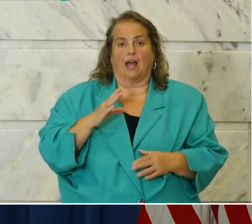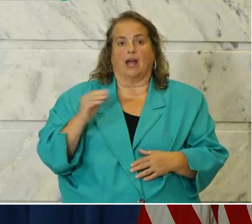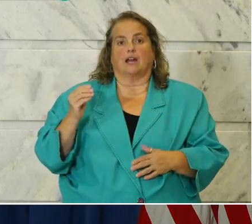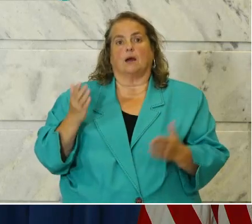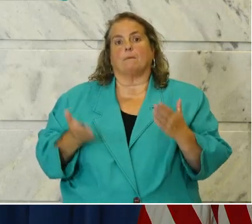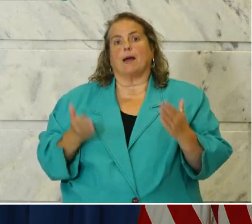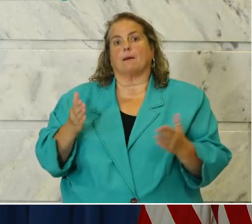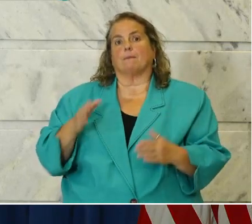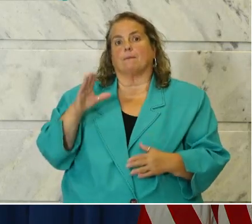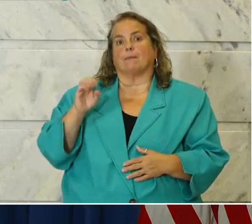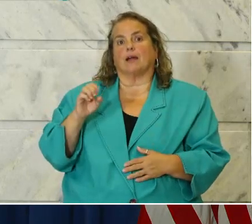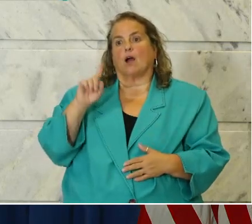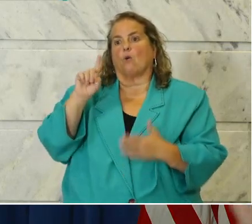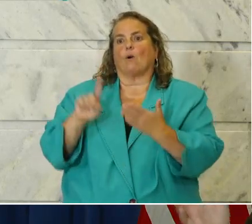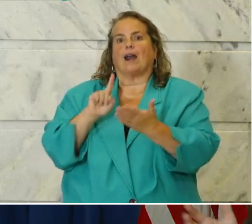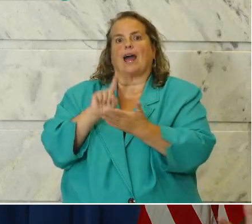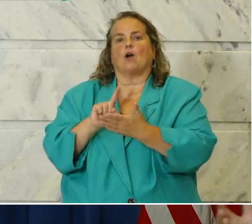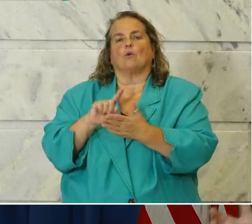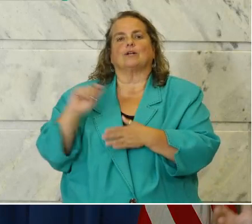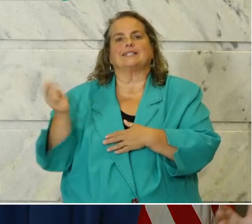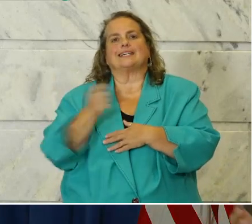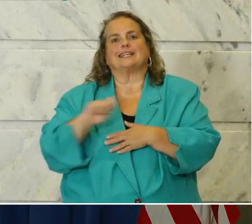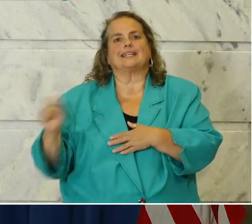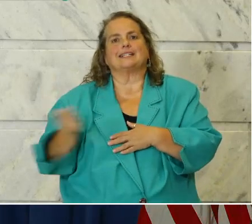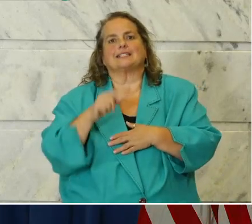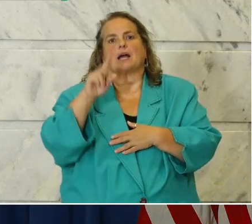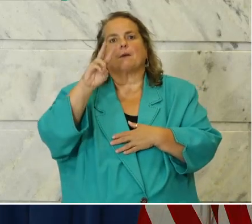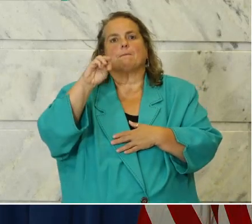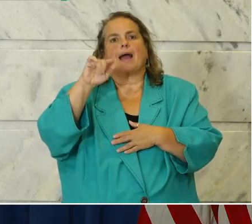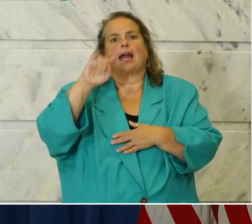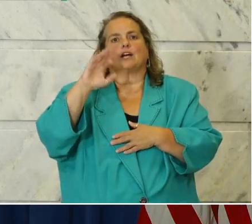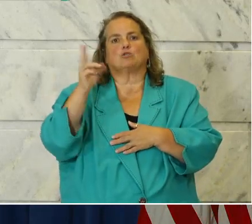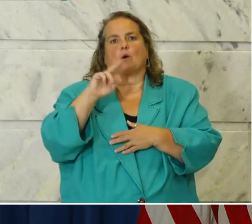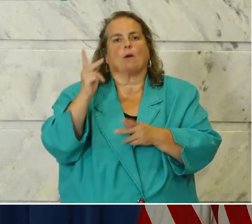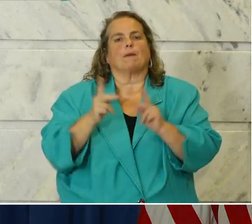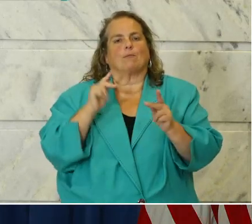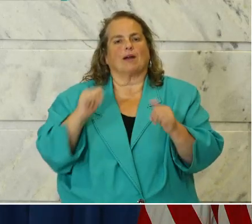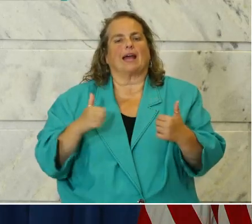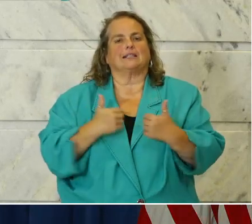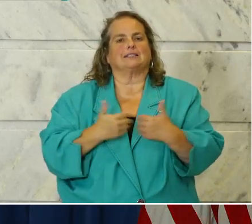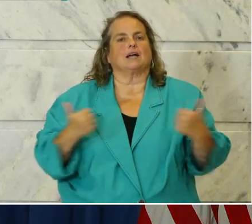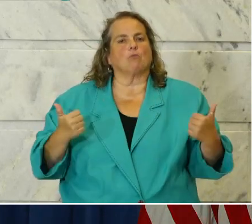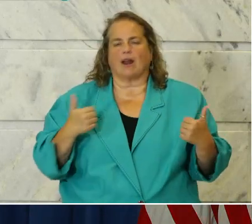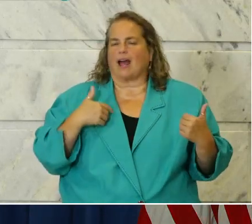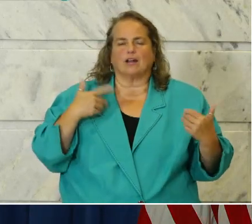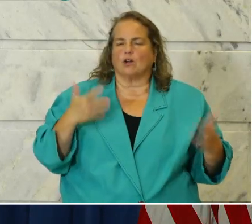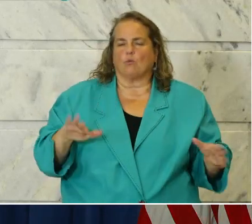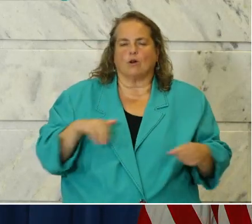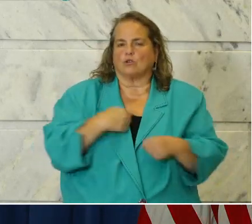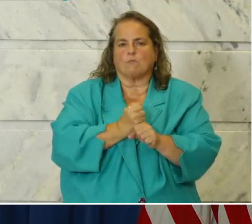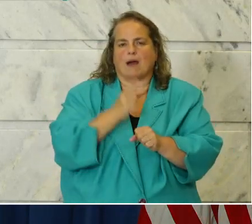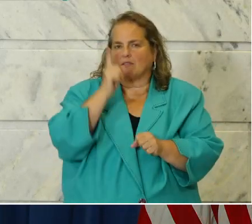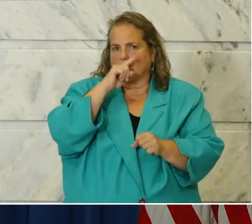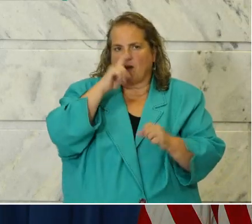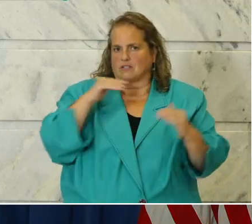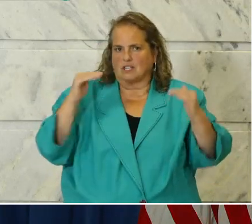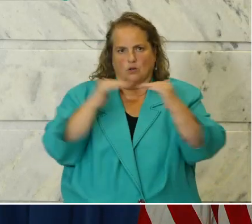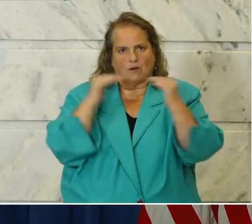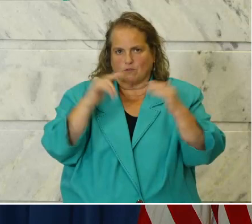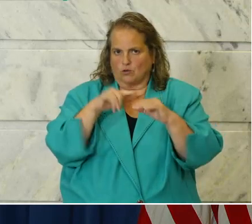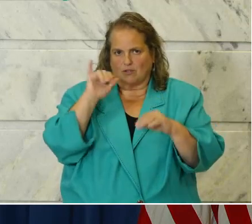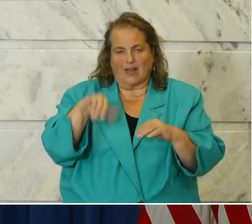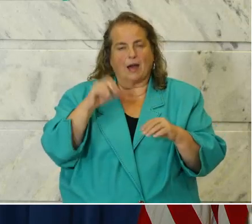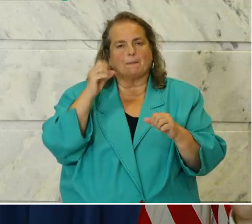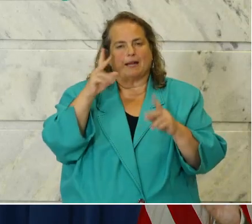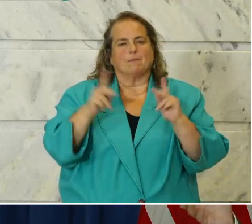be a 1 hour tennis match where people are separated. So I don't want to make just the false equivalency that people often make